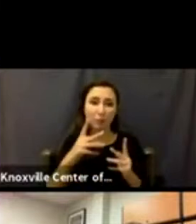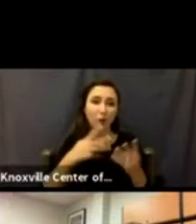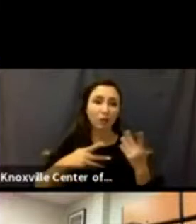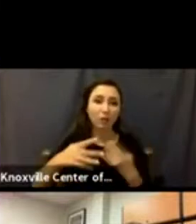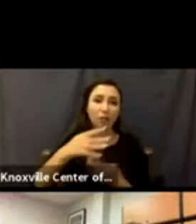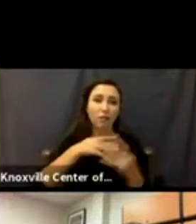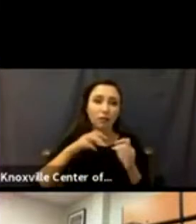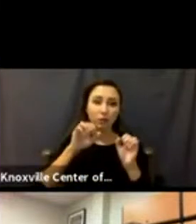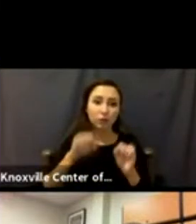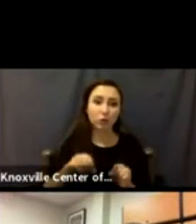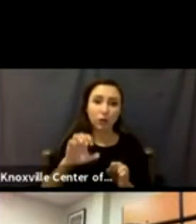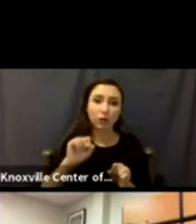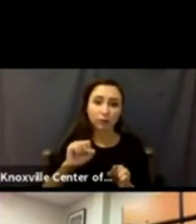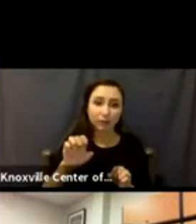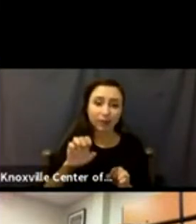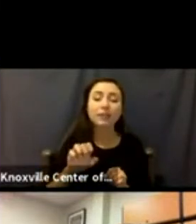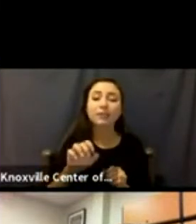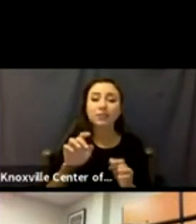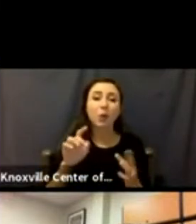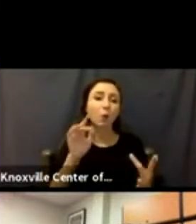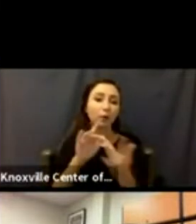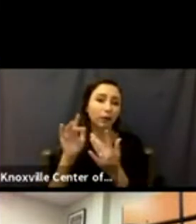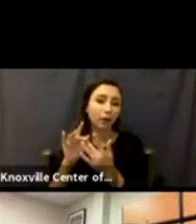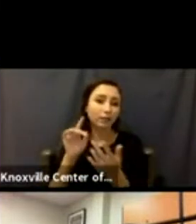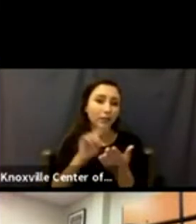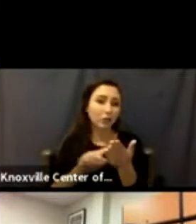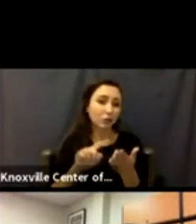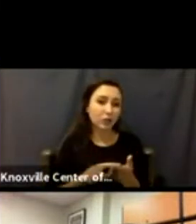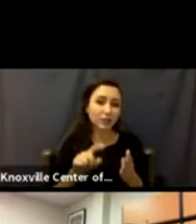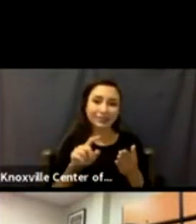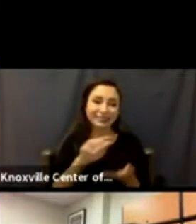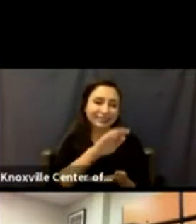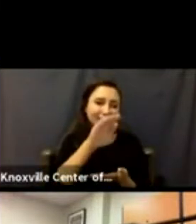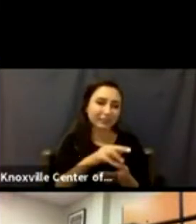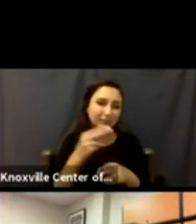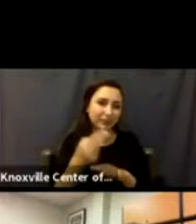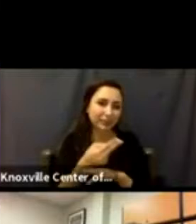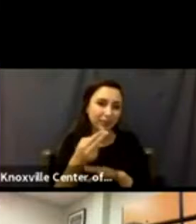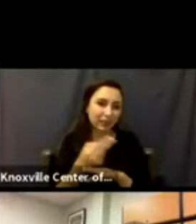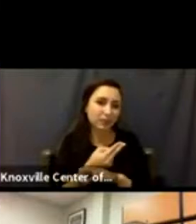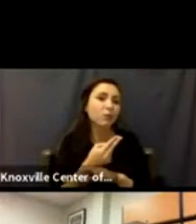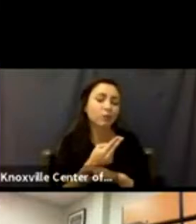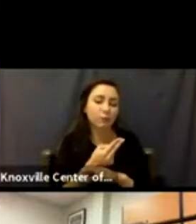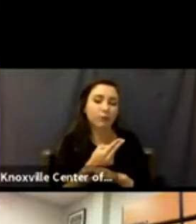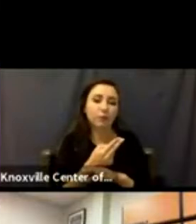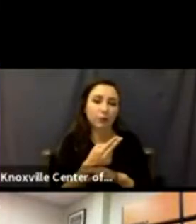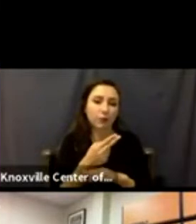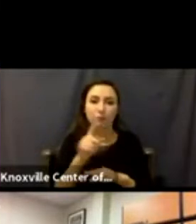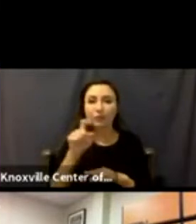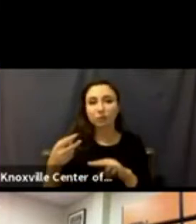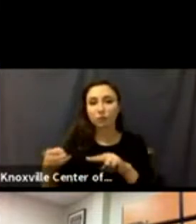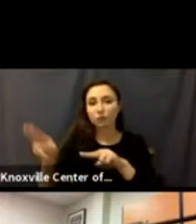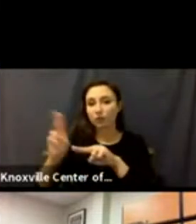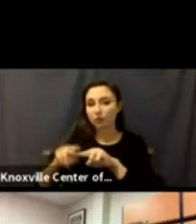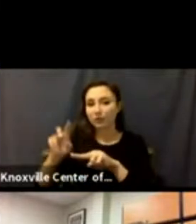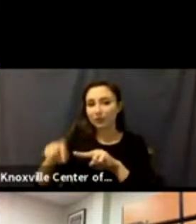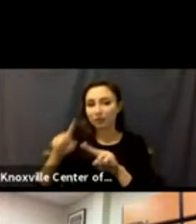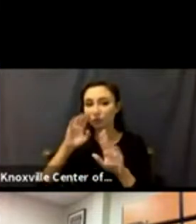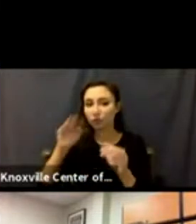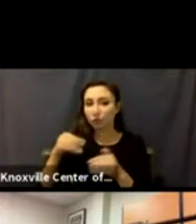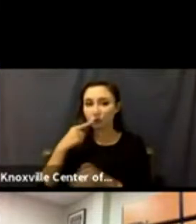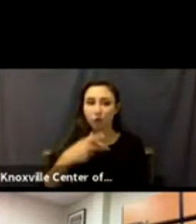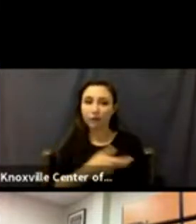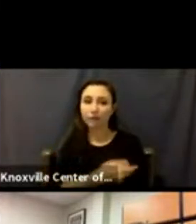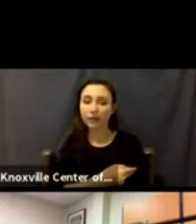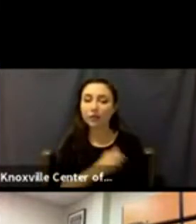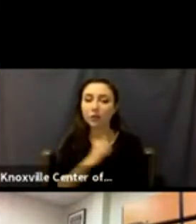case. So contact tracing is less useful, and also just the increased need to focus on vaccination. We are no